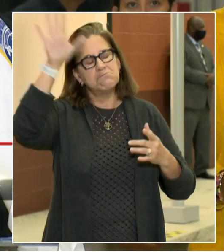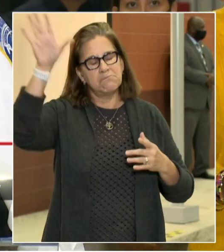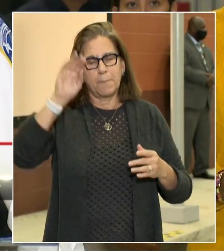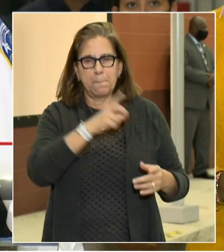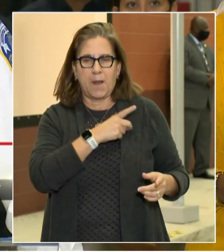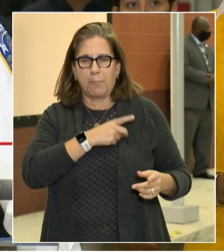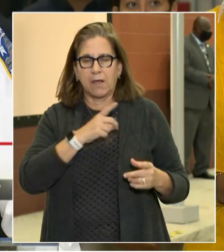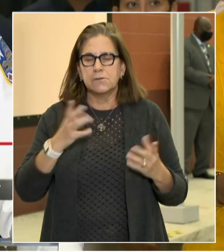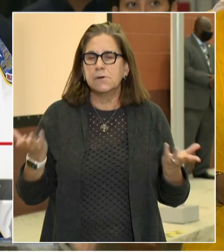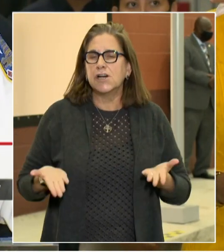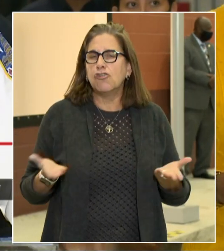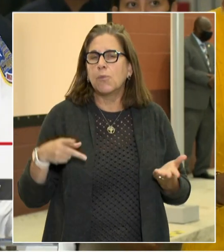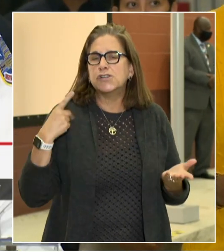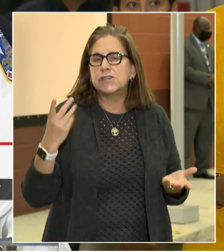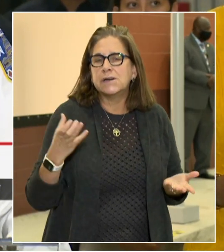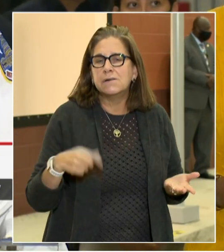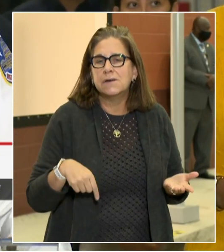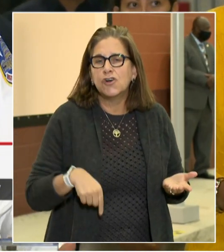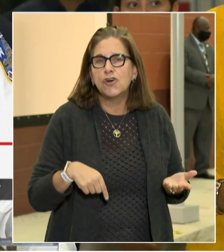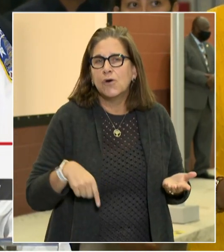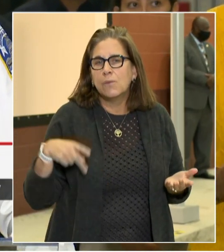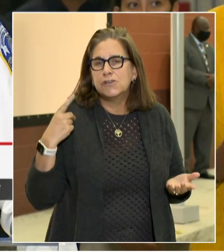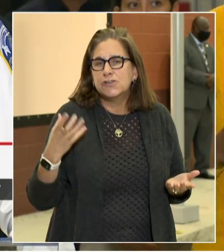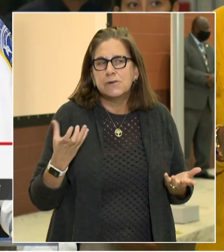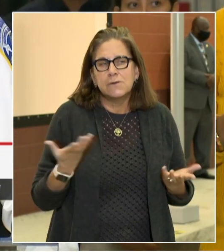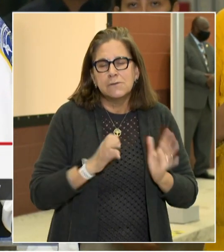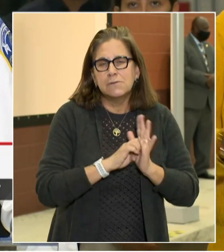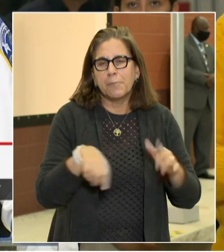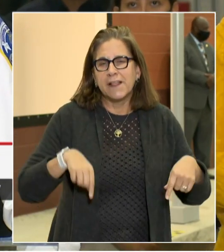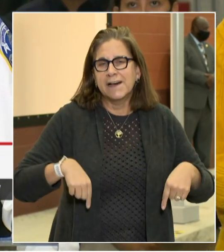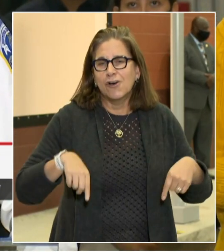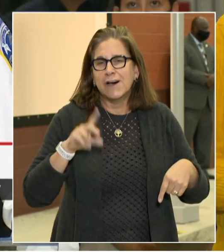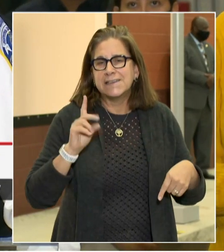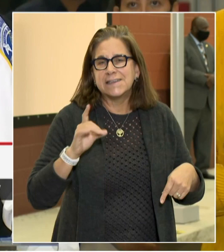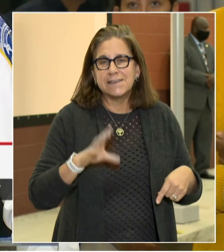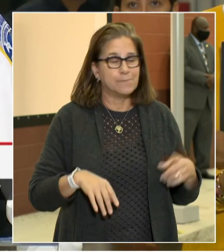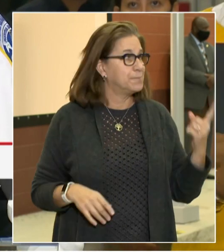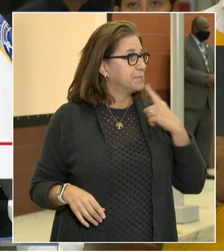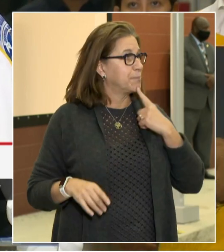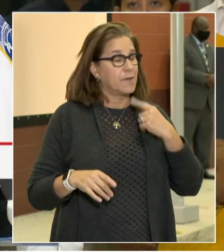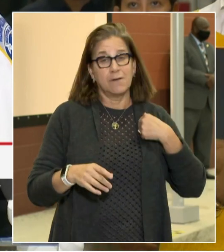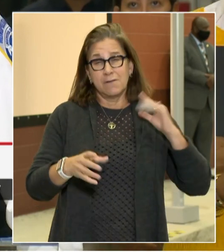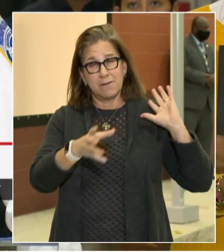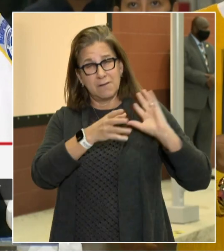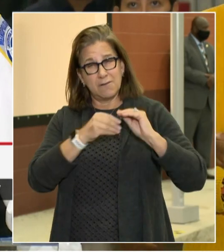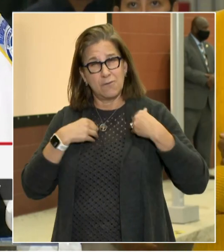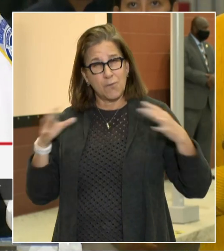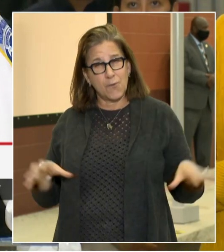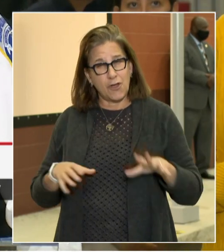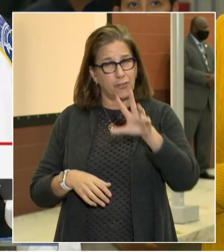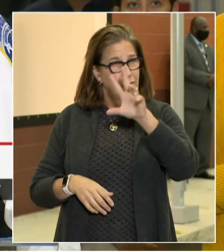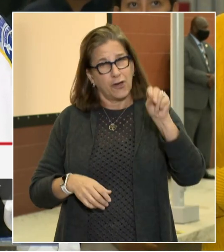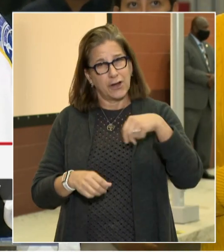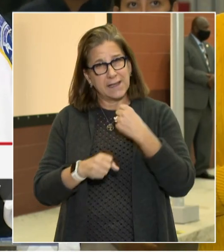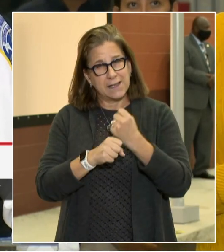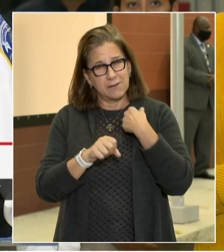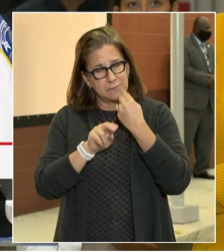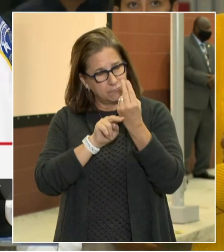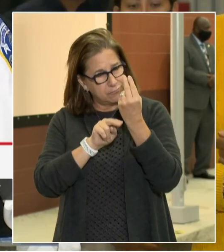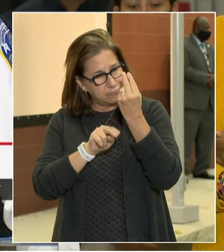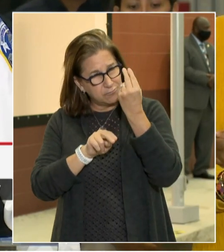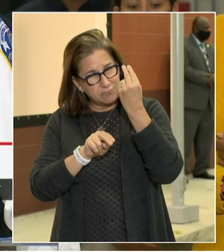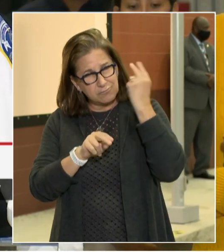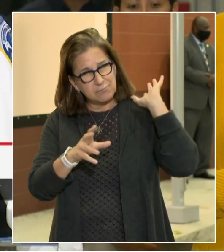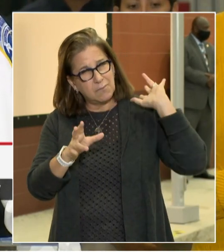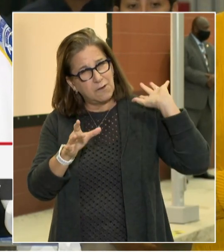differently. You look at in my 30-year career, there are a whole lot of instances that I think that we could have done differently, that we could have done